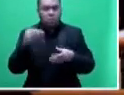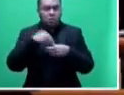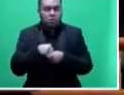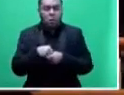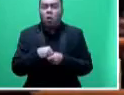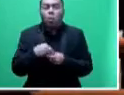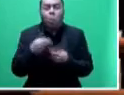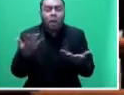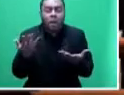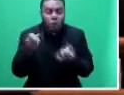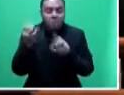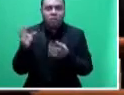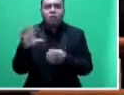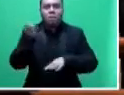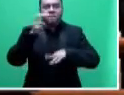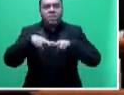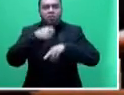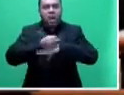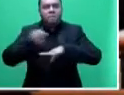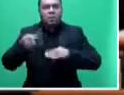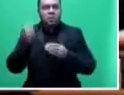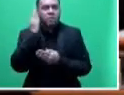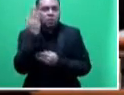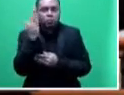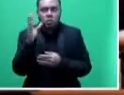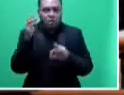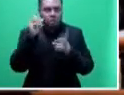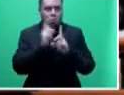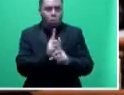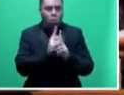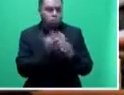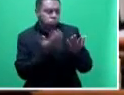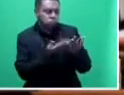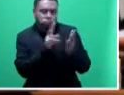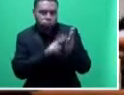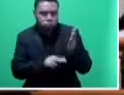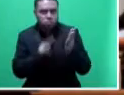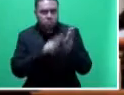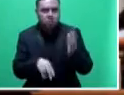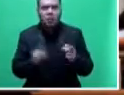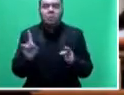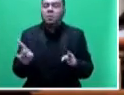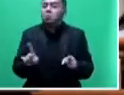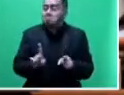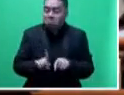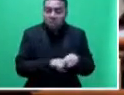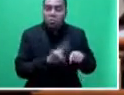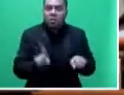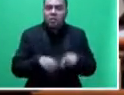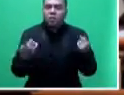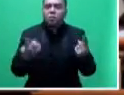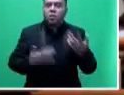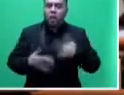news. Information is a very important tool during disasters and could be the difference between life and death. I